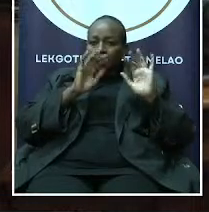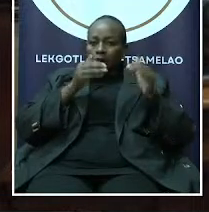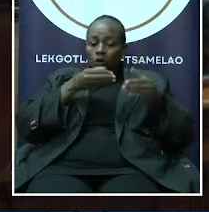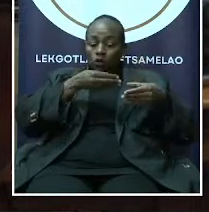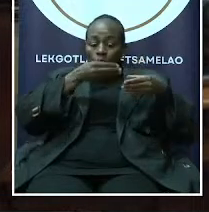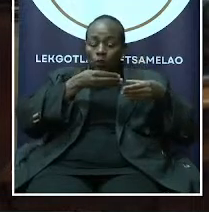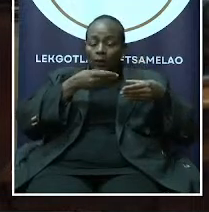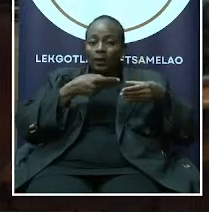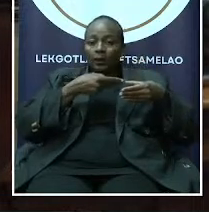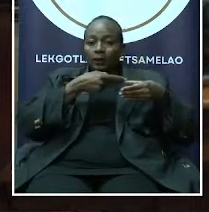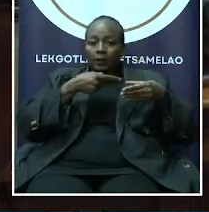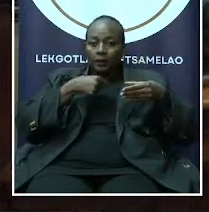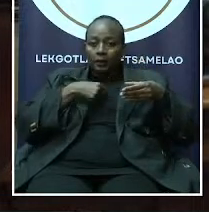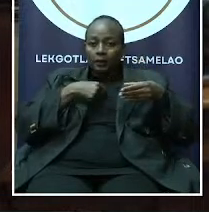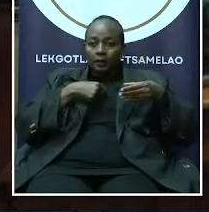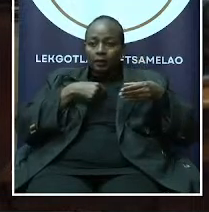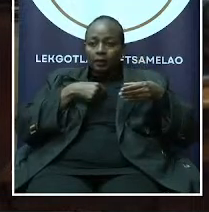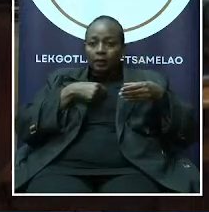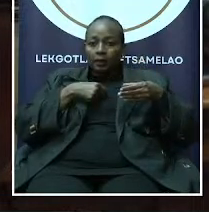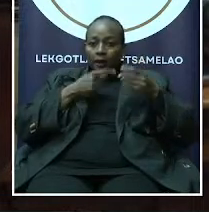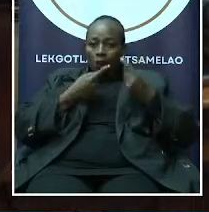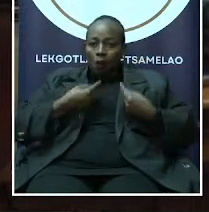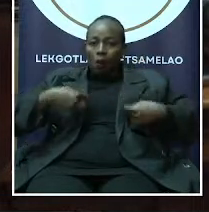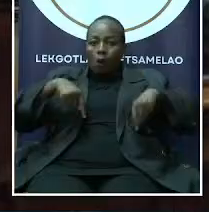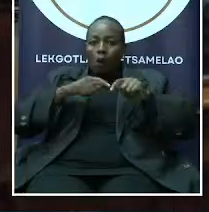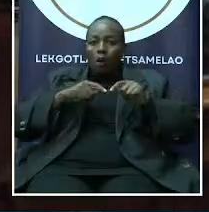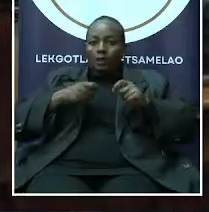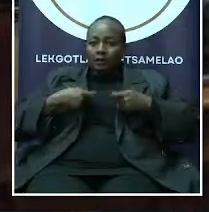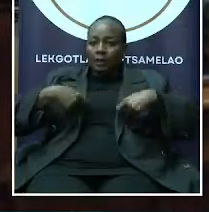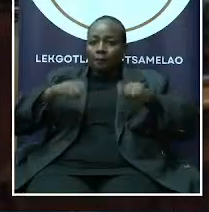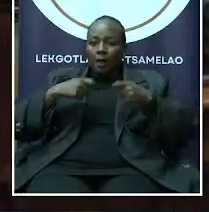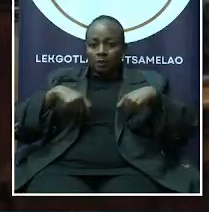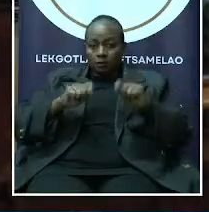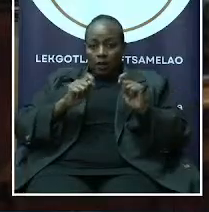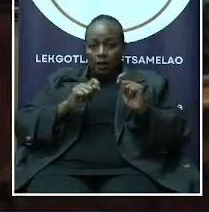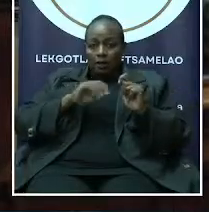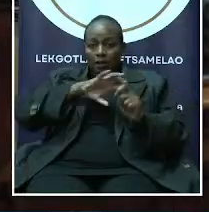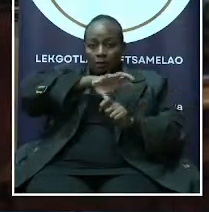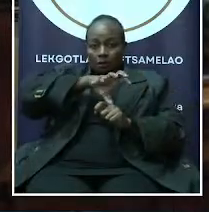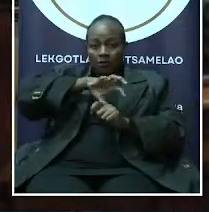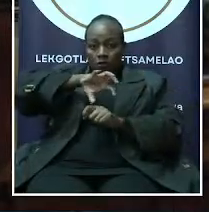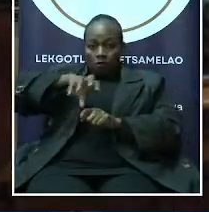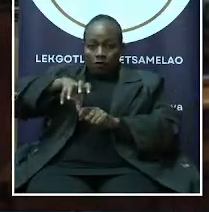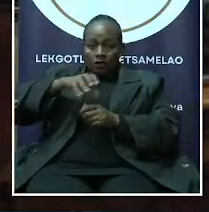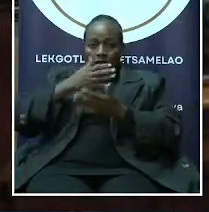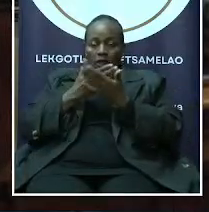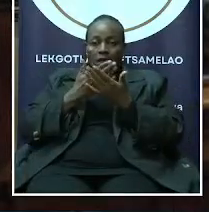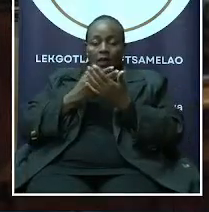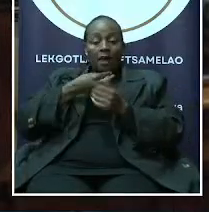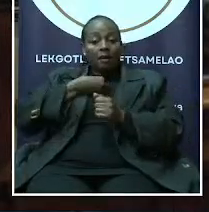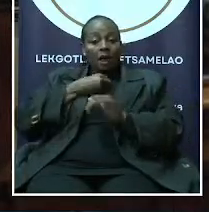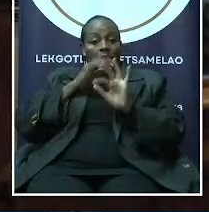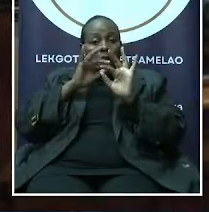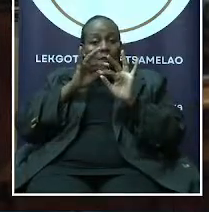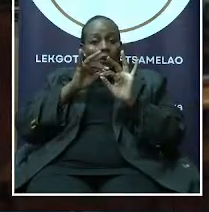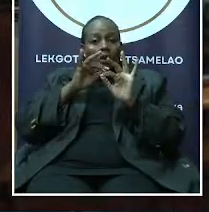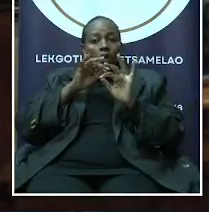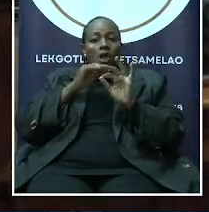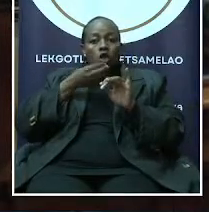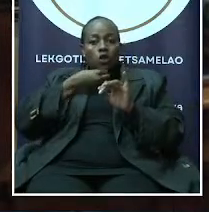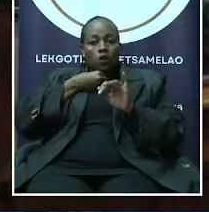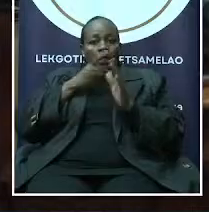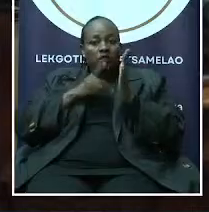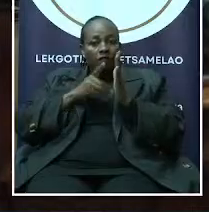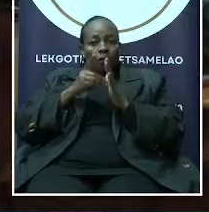in the quotas that are taken out by every supply chain in this province. I said young people must have a youth